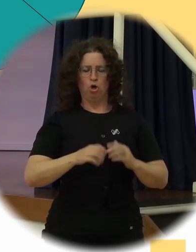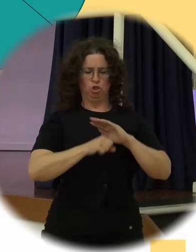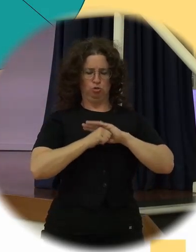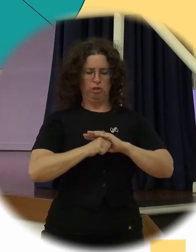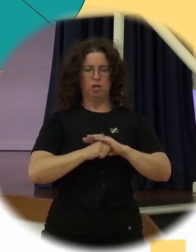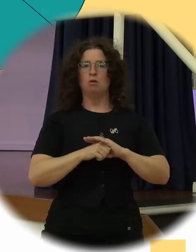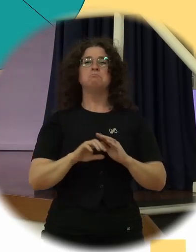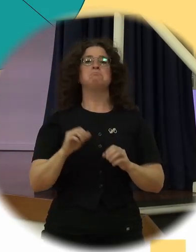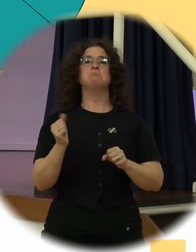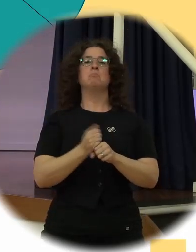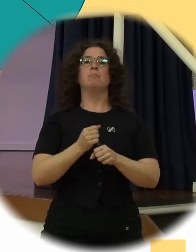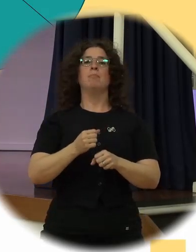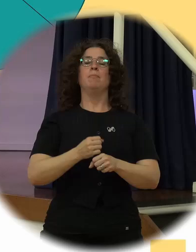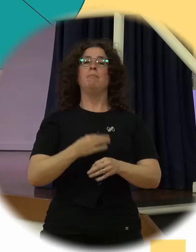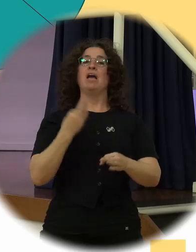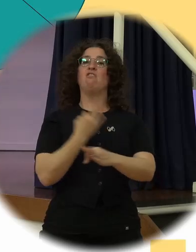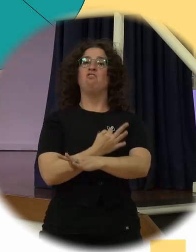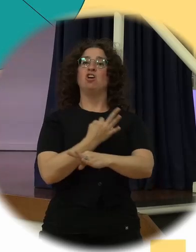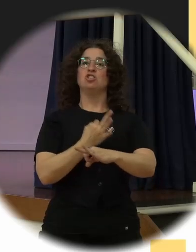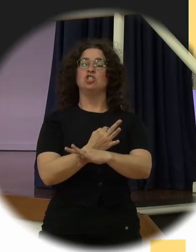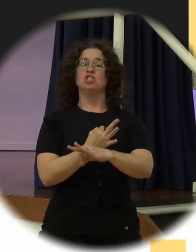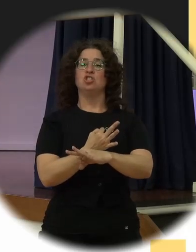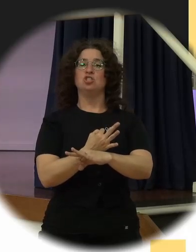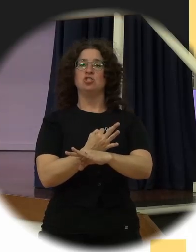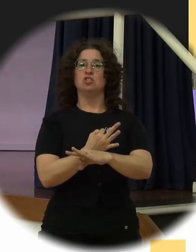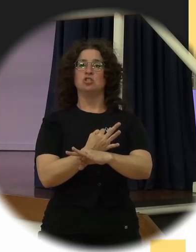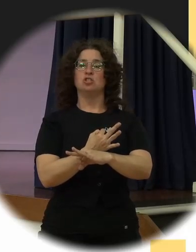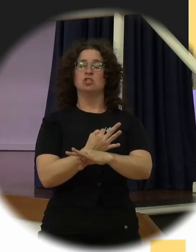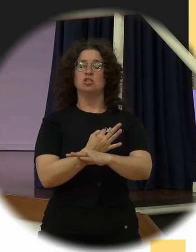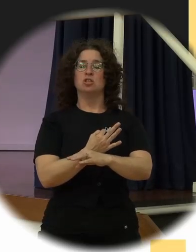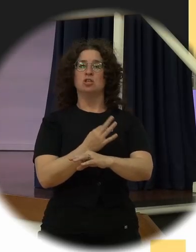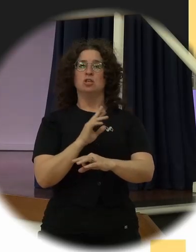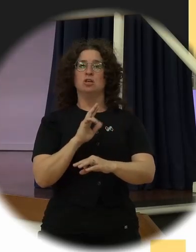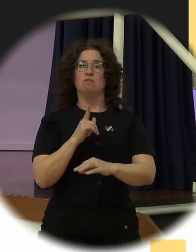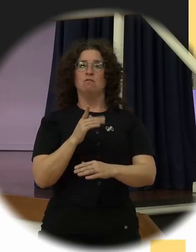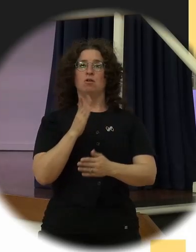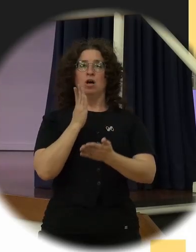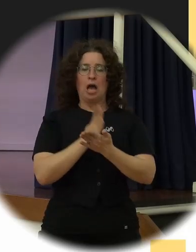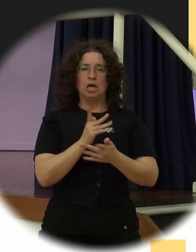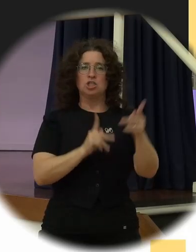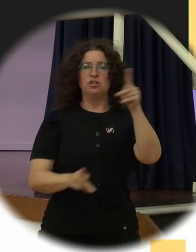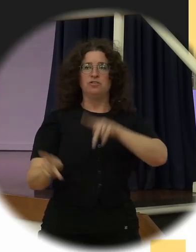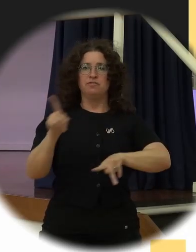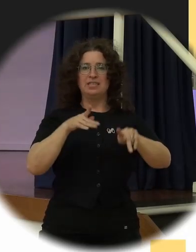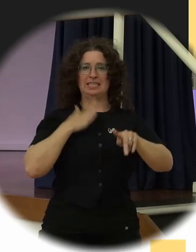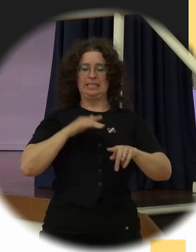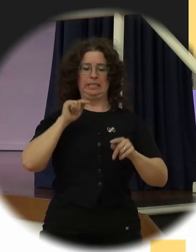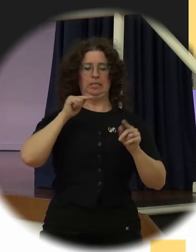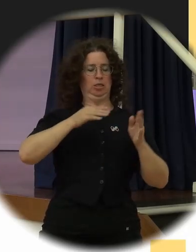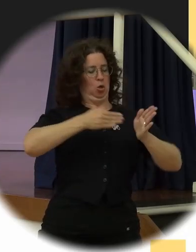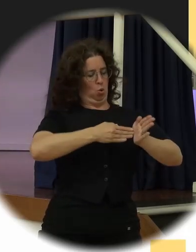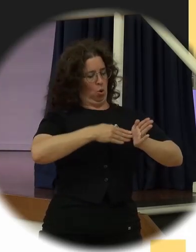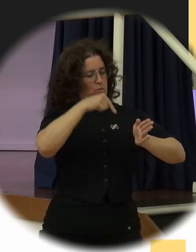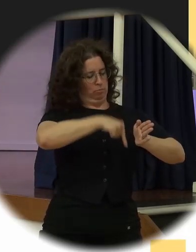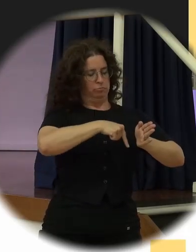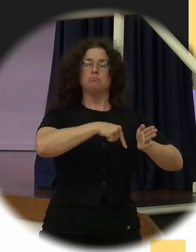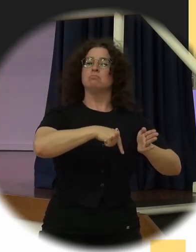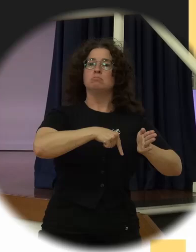create a function that just tells me how far, or what actual physics I need to apply to that corner of the engine.